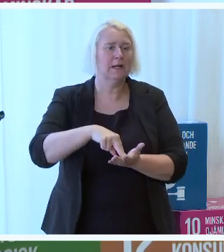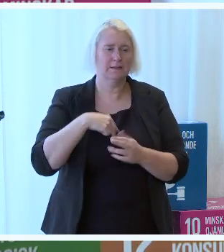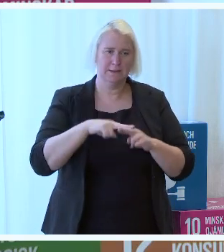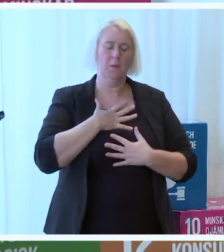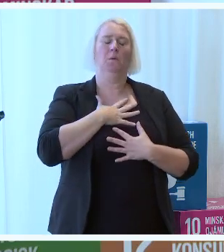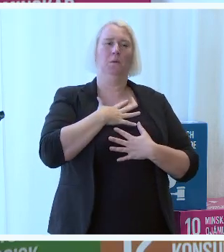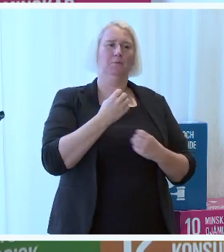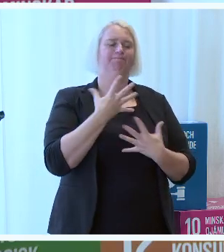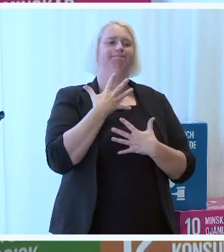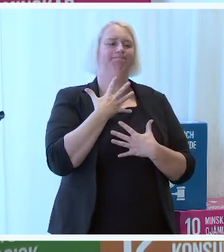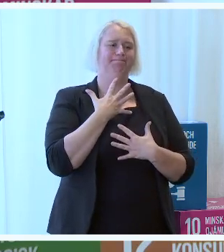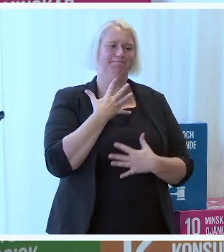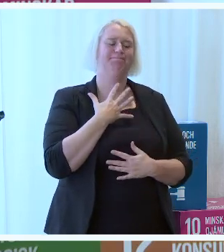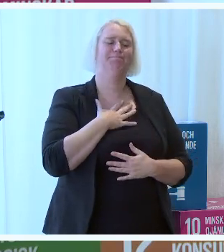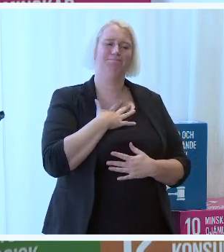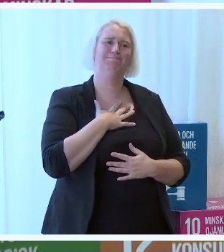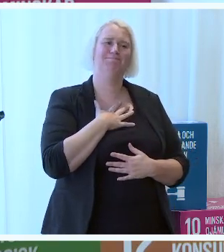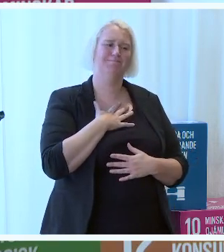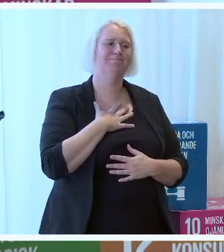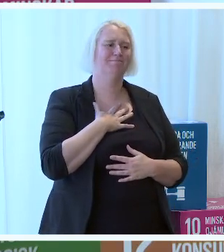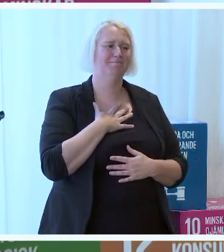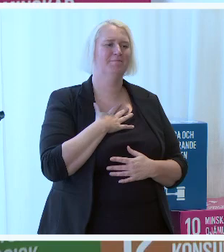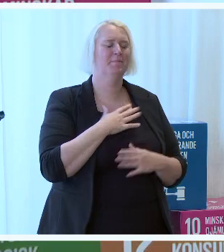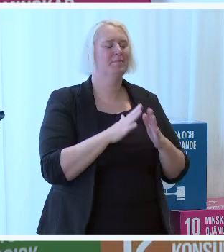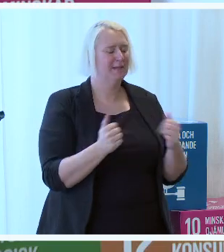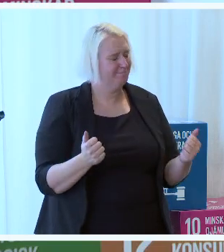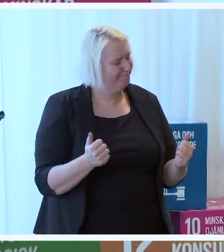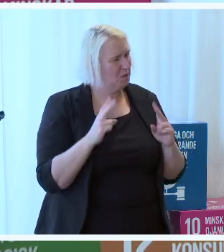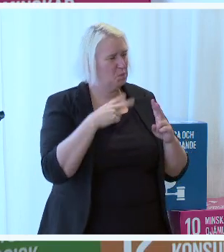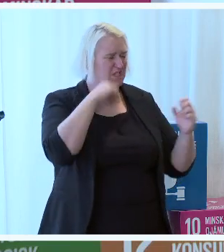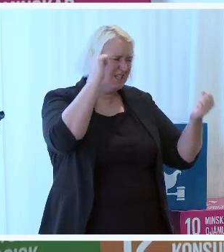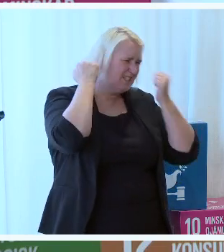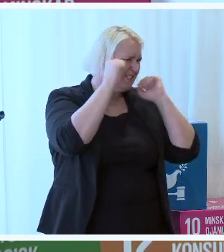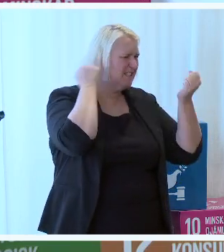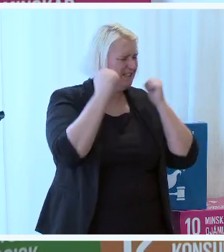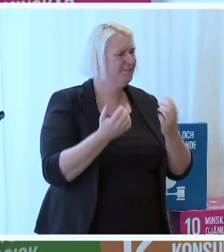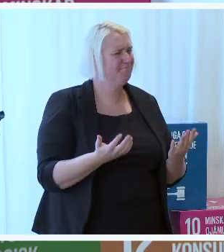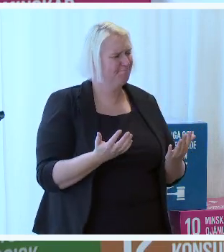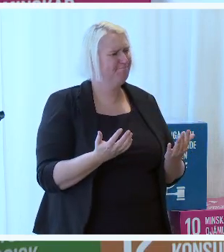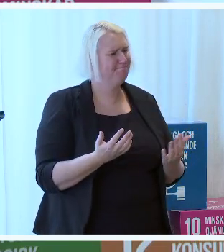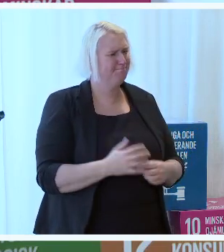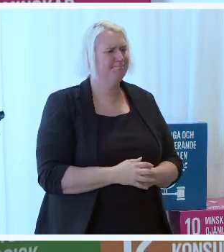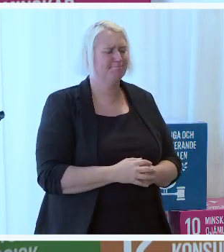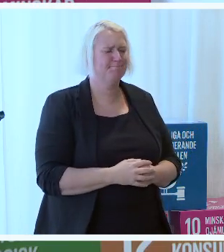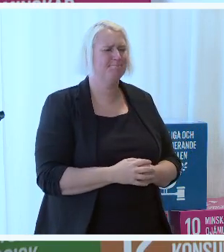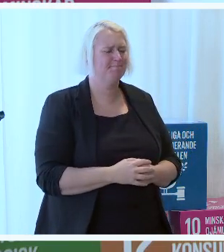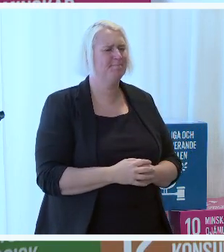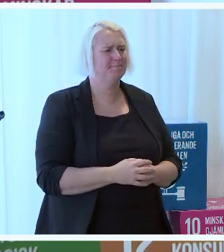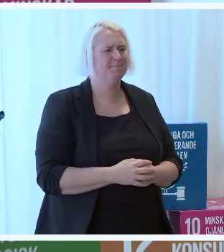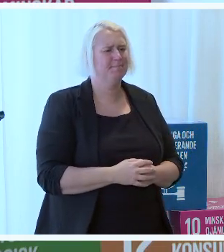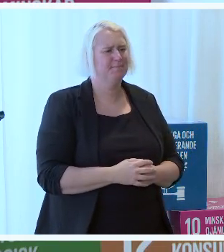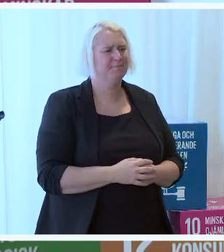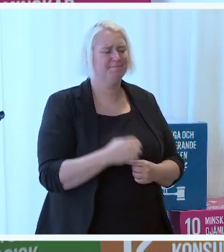But at the same time, it's frustrating sometimes, and frustration does not take away from us from our responsibility when you see